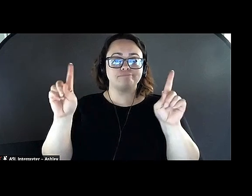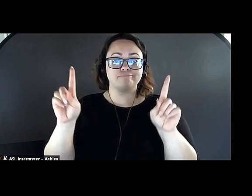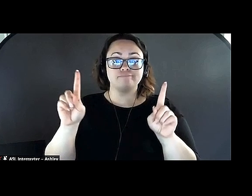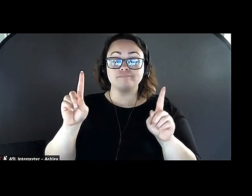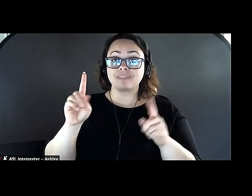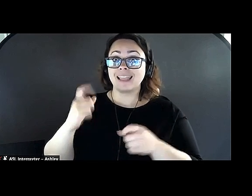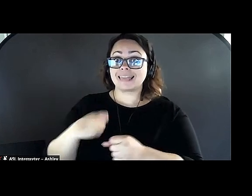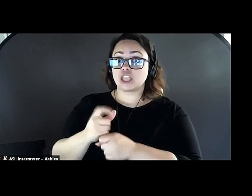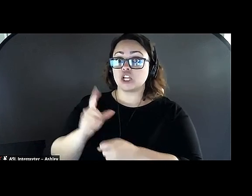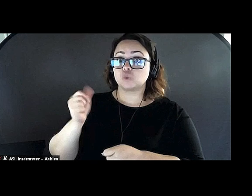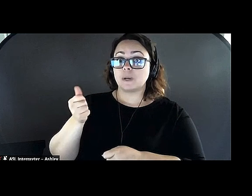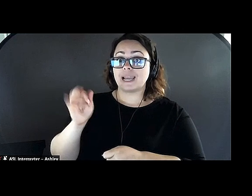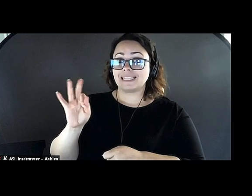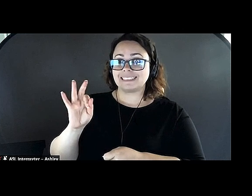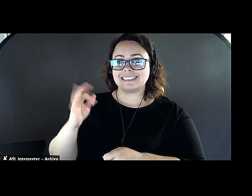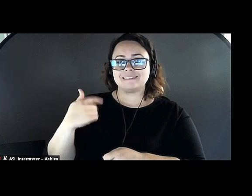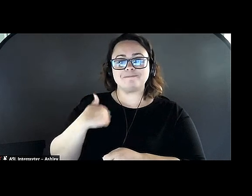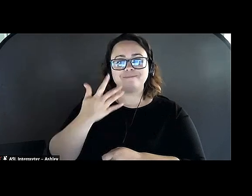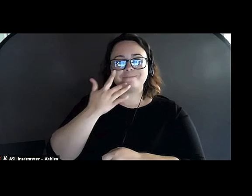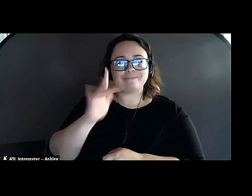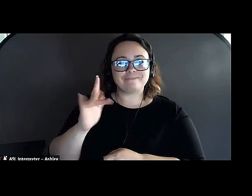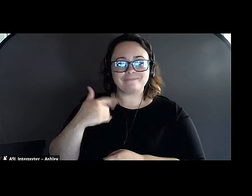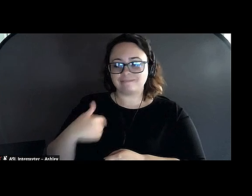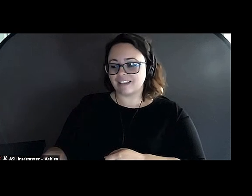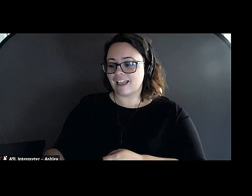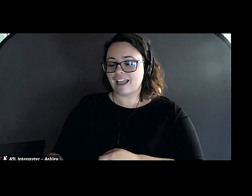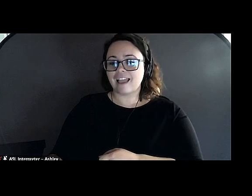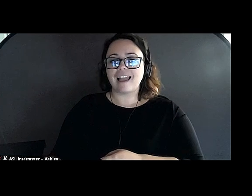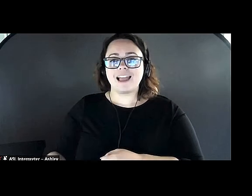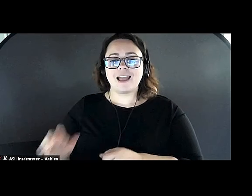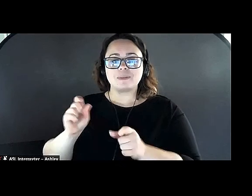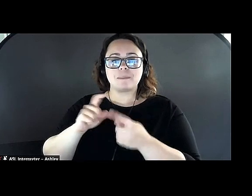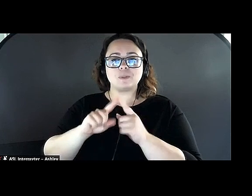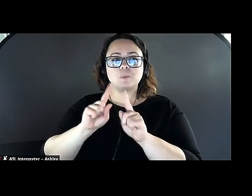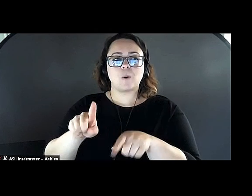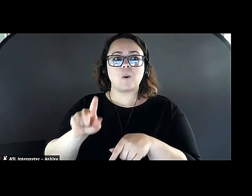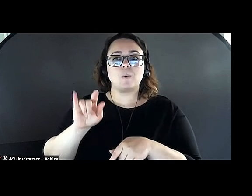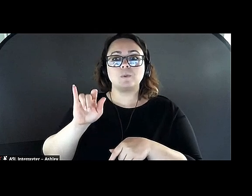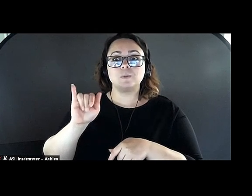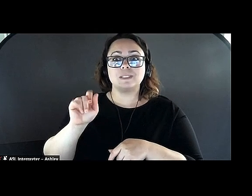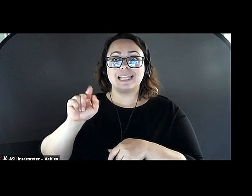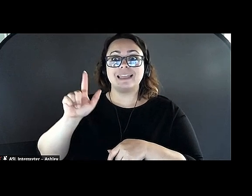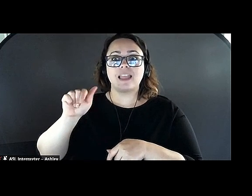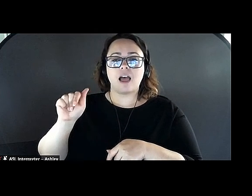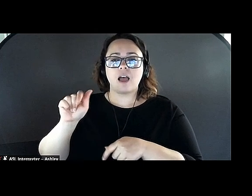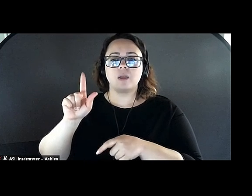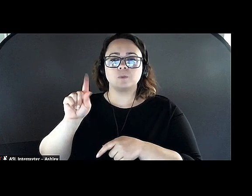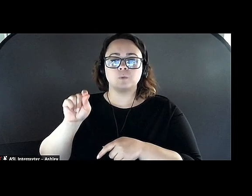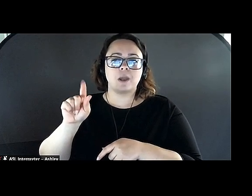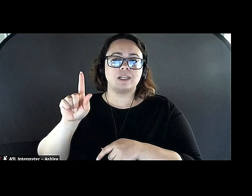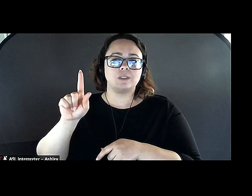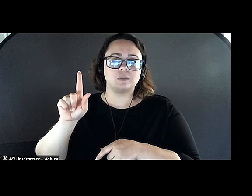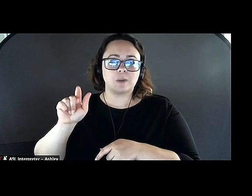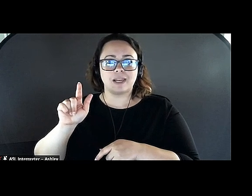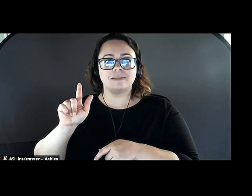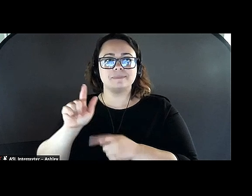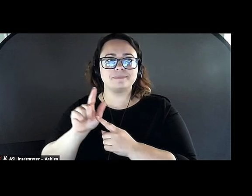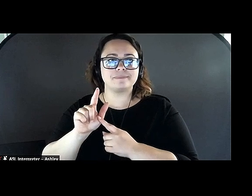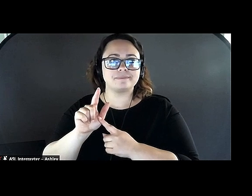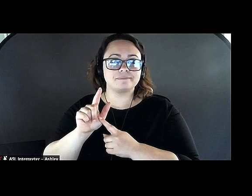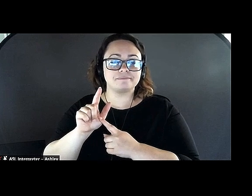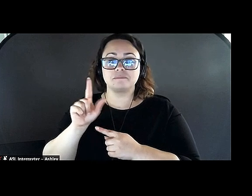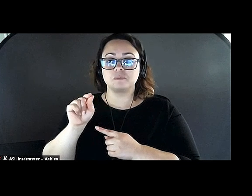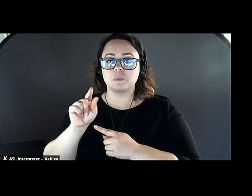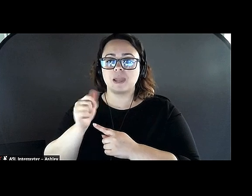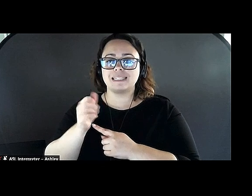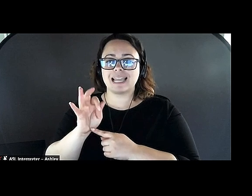2019, I had the fortunate opportunity of attending ISLA 26, which was facilitated by Brenda and her team. ISLA is